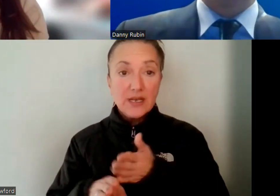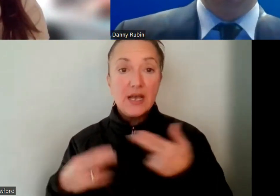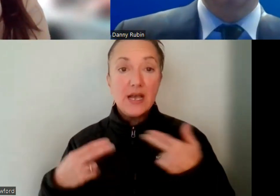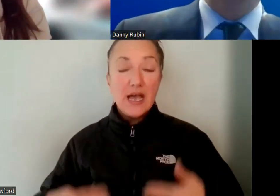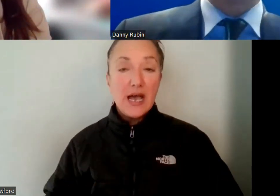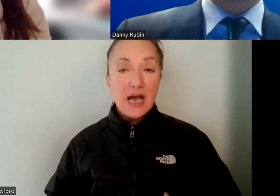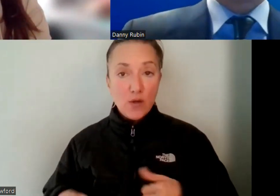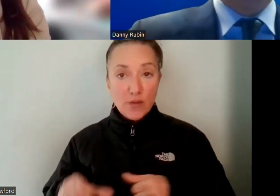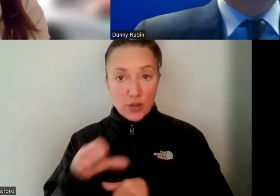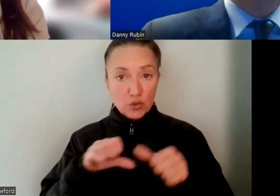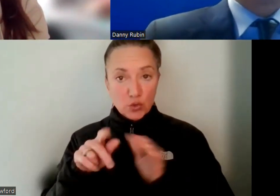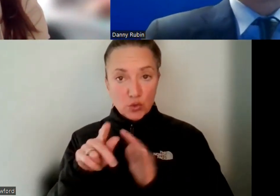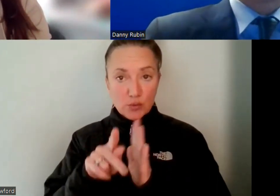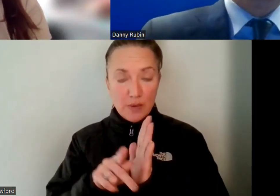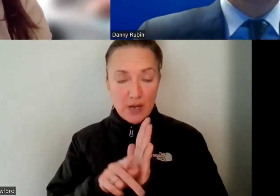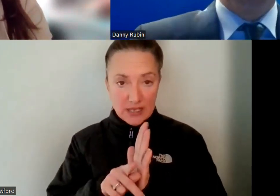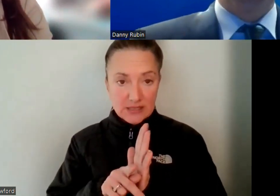policies.